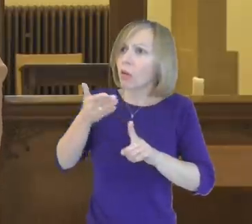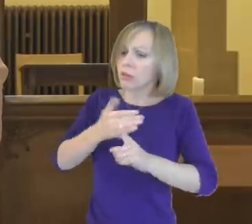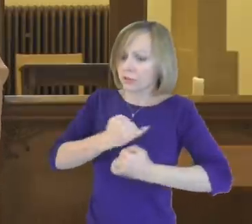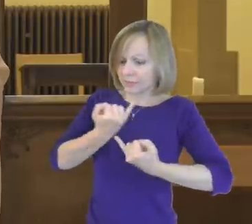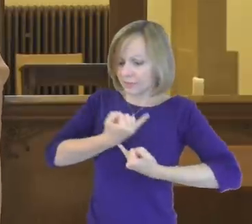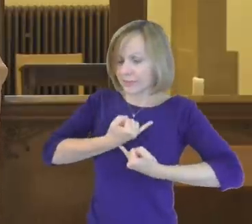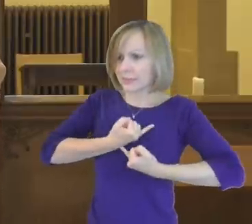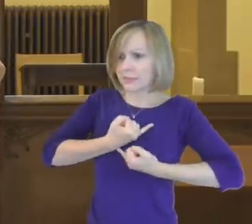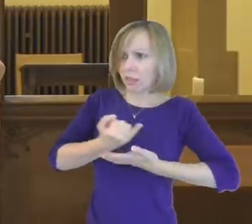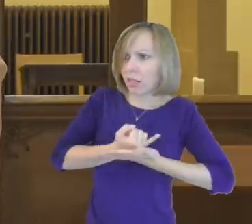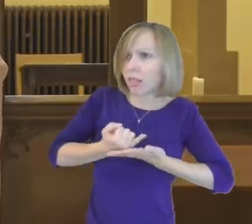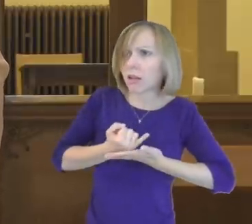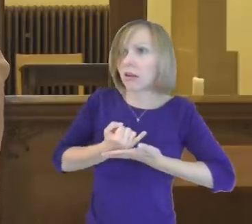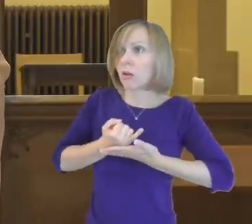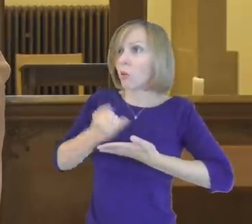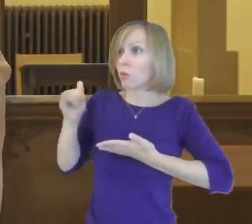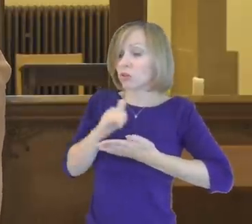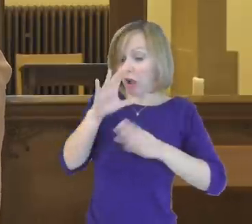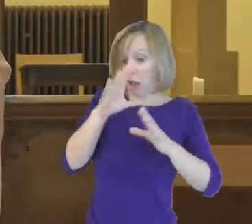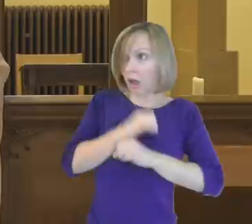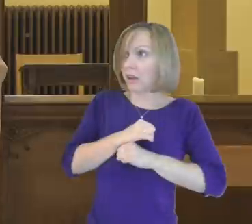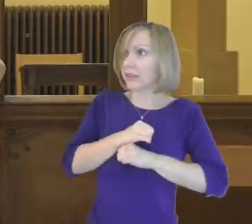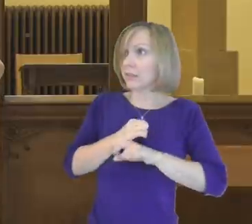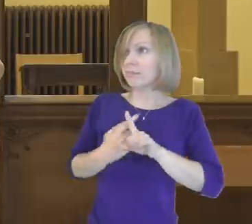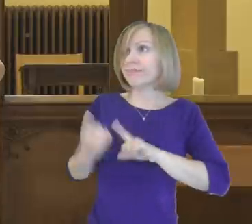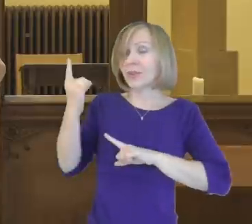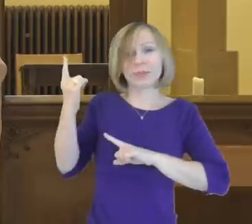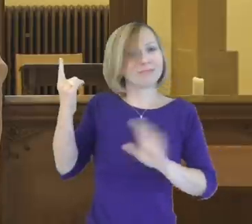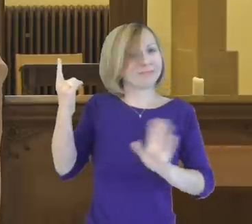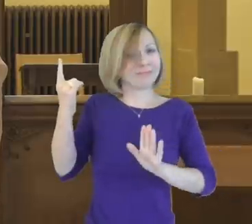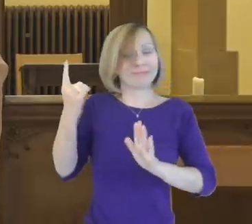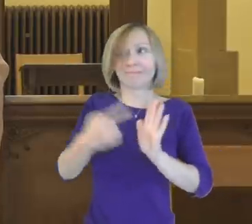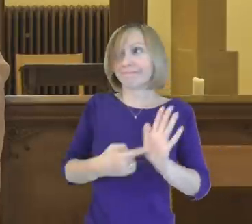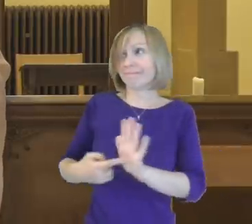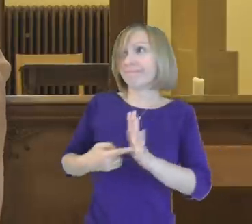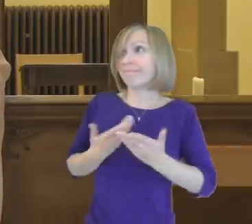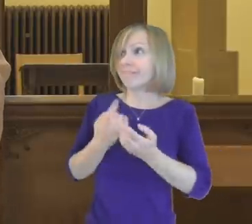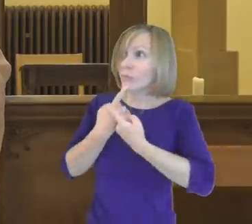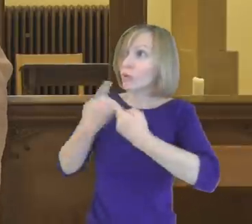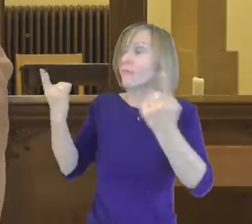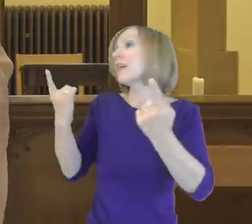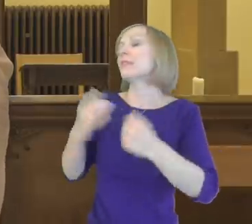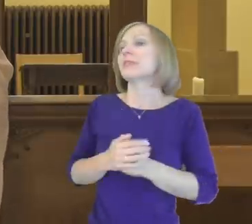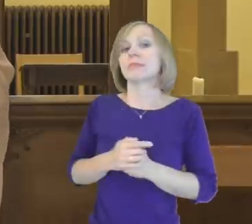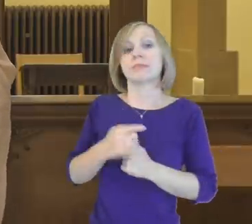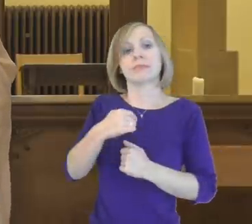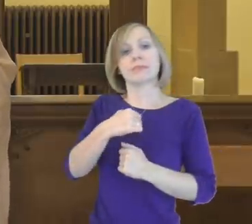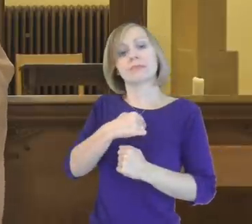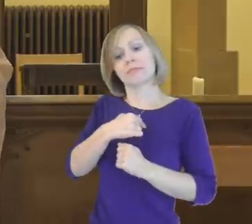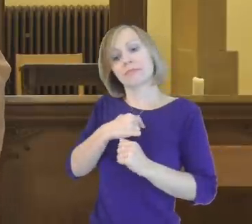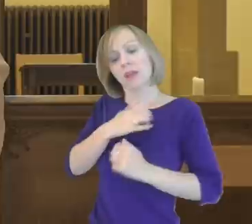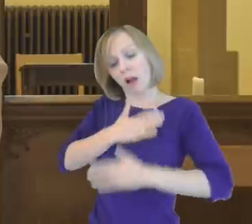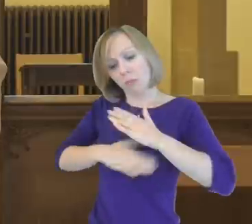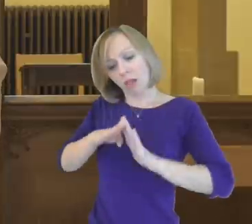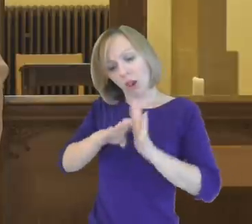that we should not dissemble nor cloak them before the face of Almighty God, our Heavenly Father, but confess them with an humble,